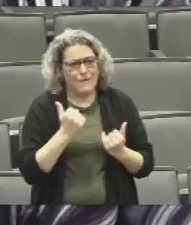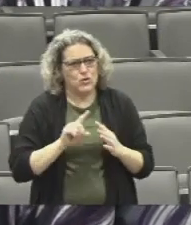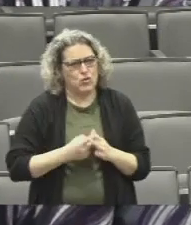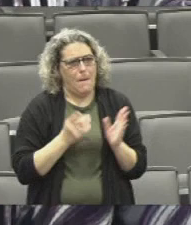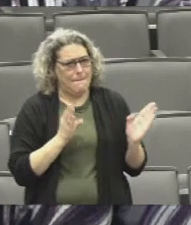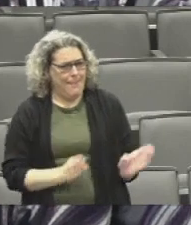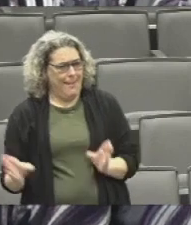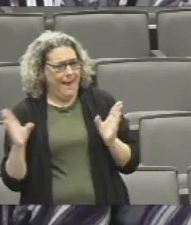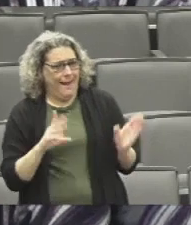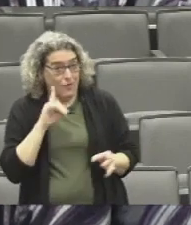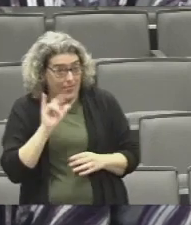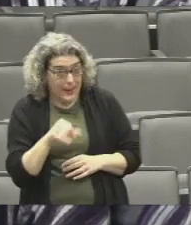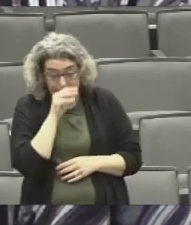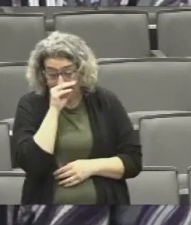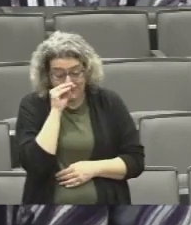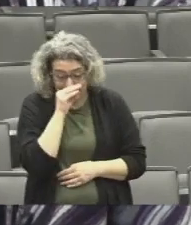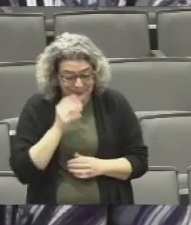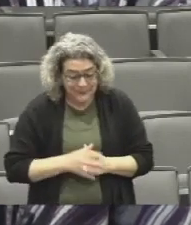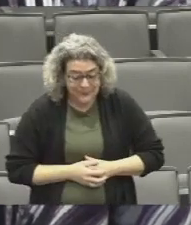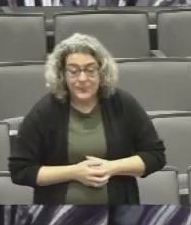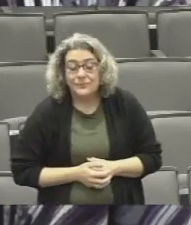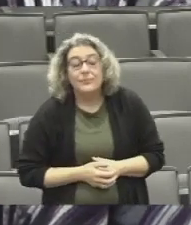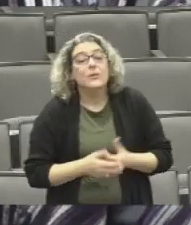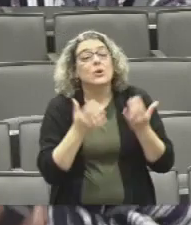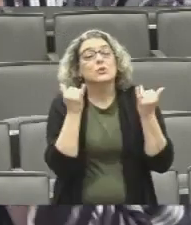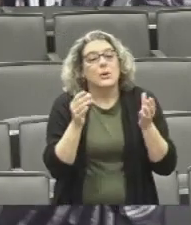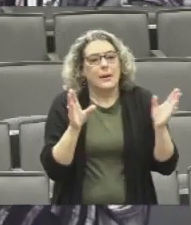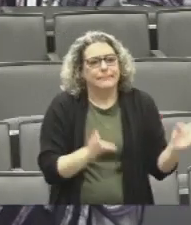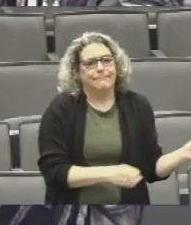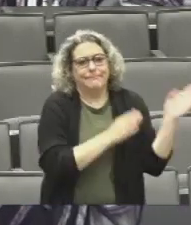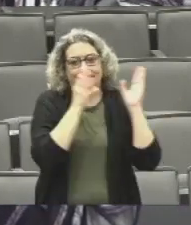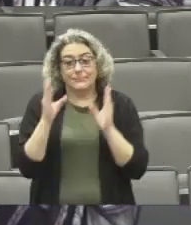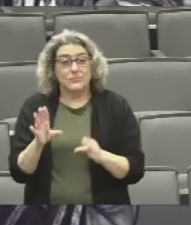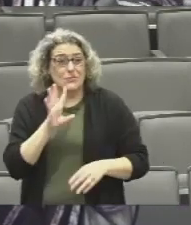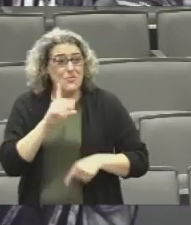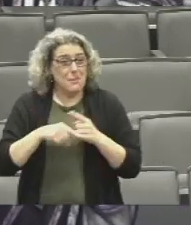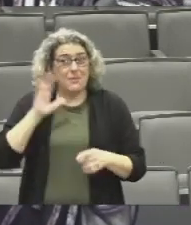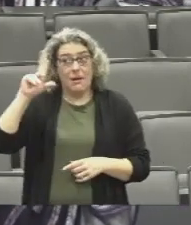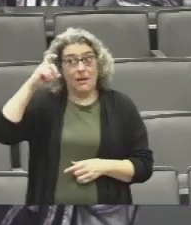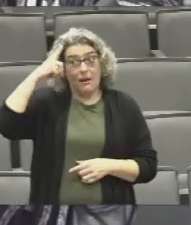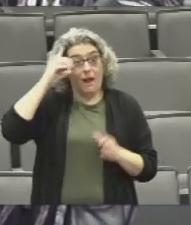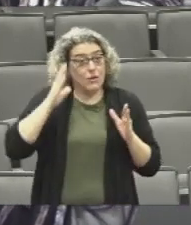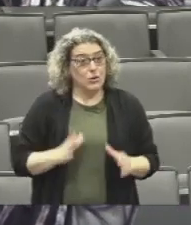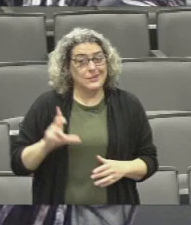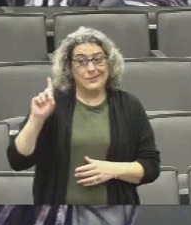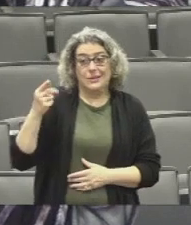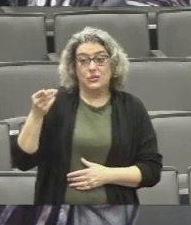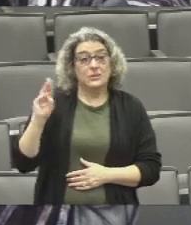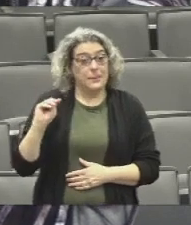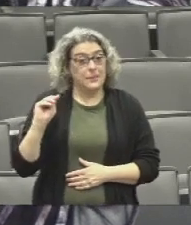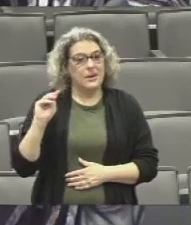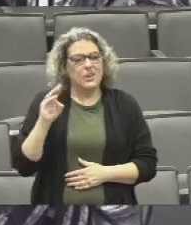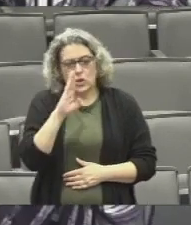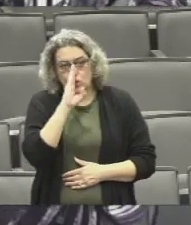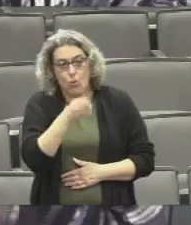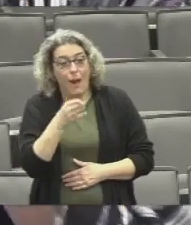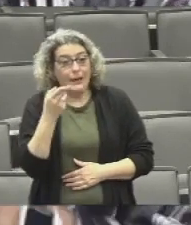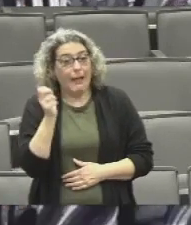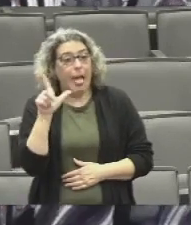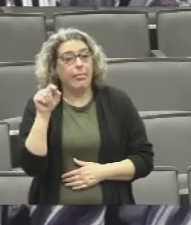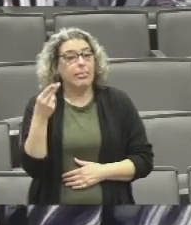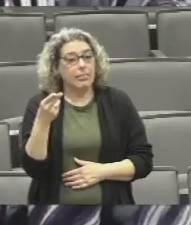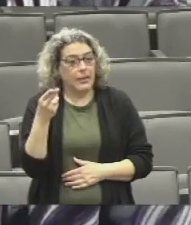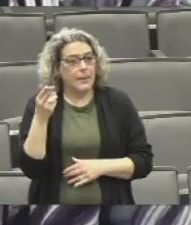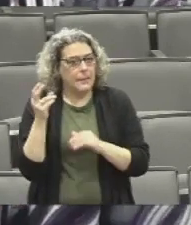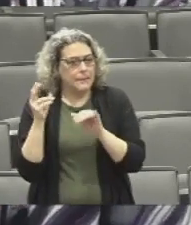Let me just switch quickly over the direct health measures that came out from the governor. And